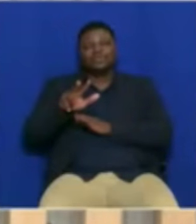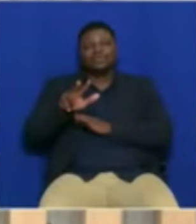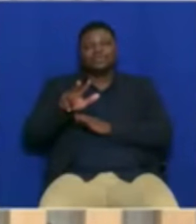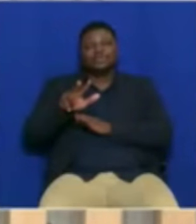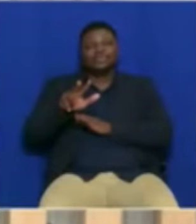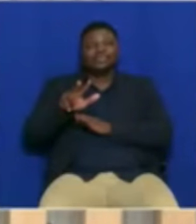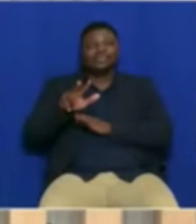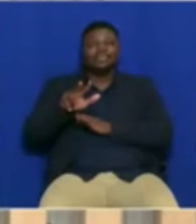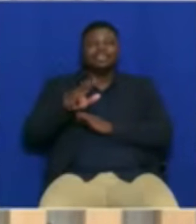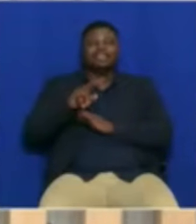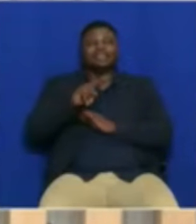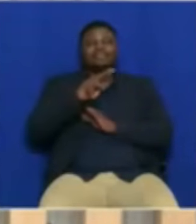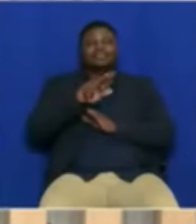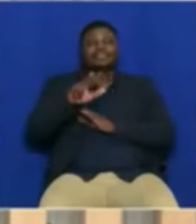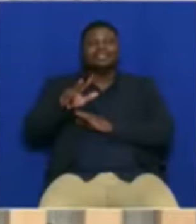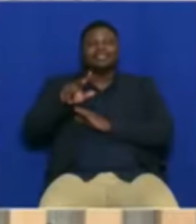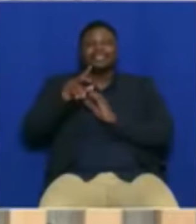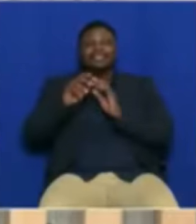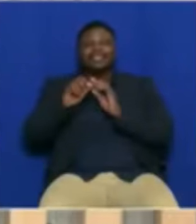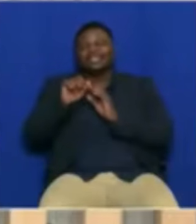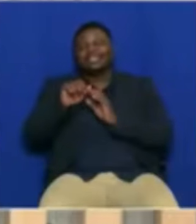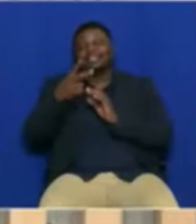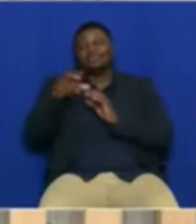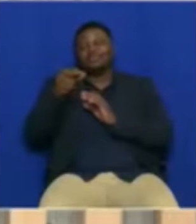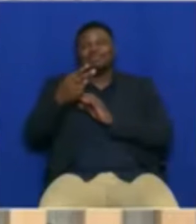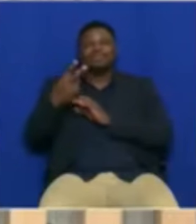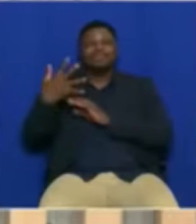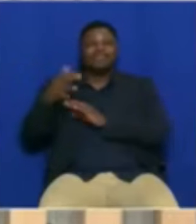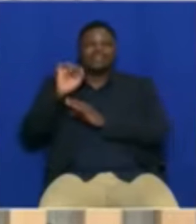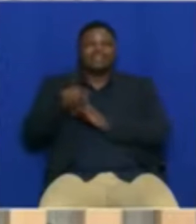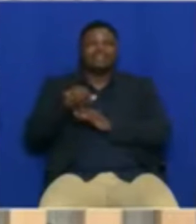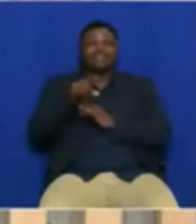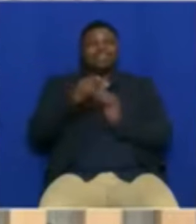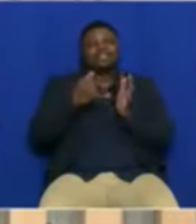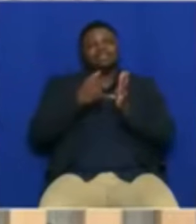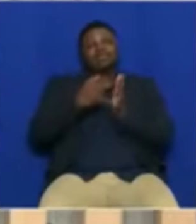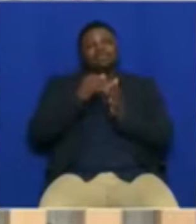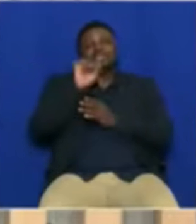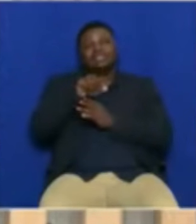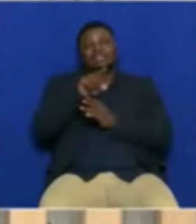It starts, the actual document summons starts at 1081.